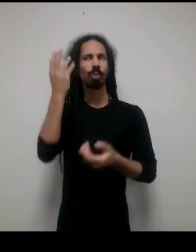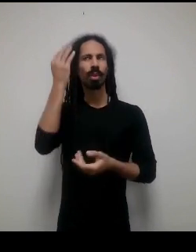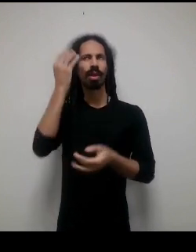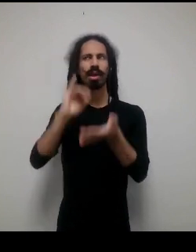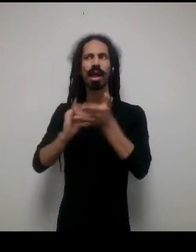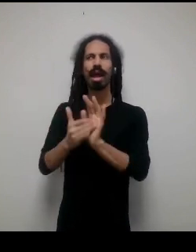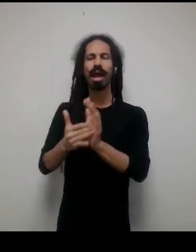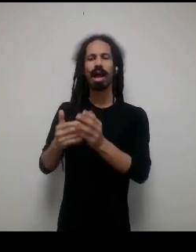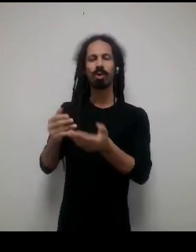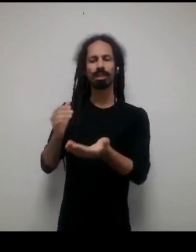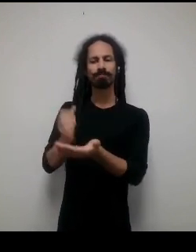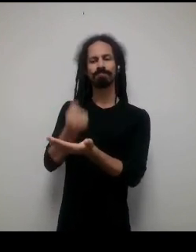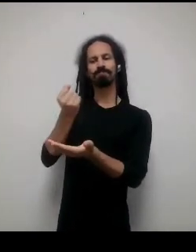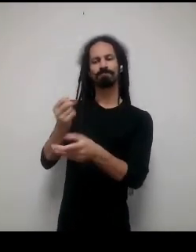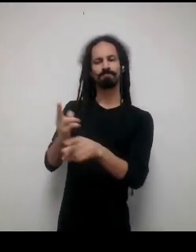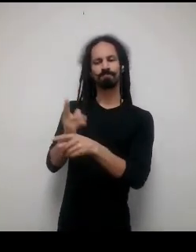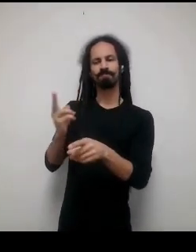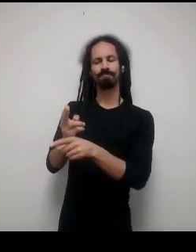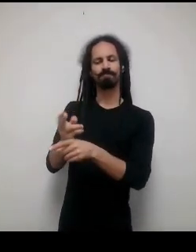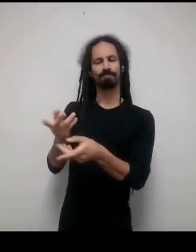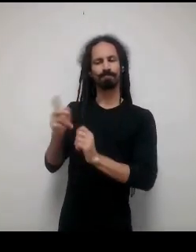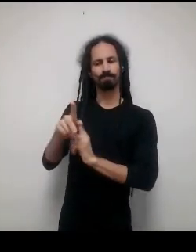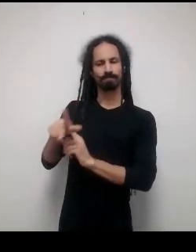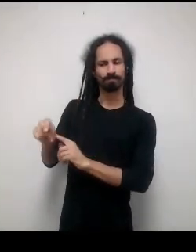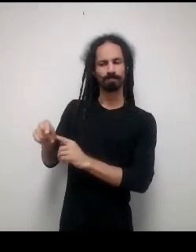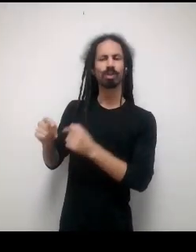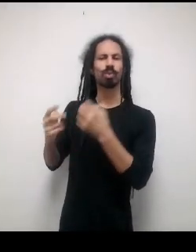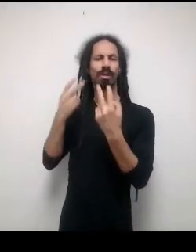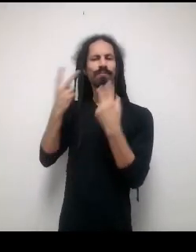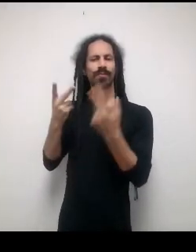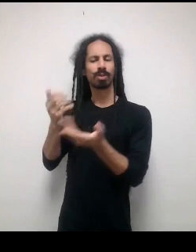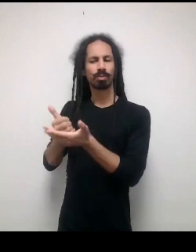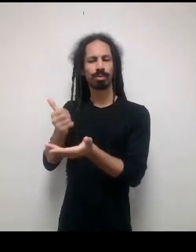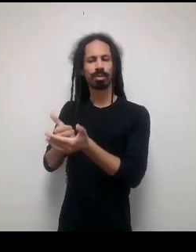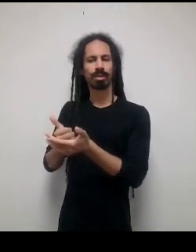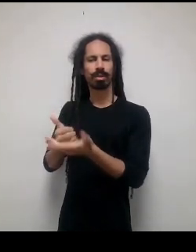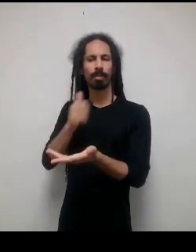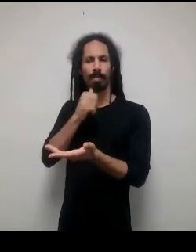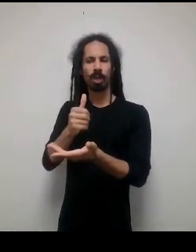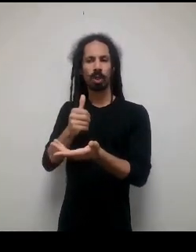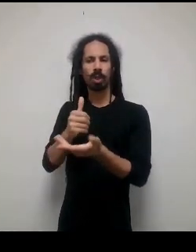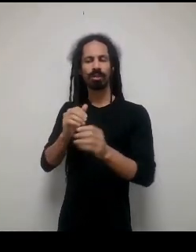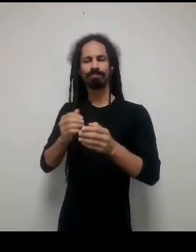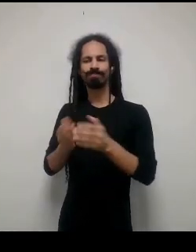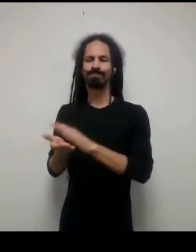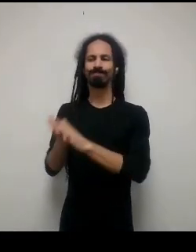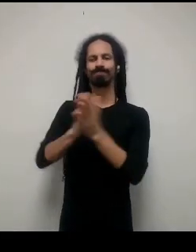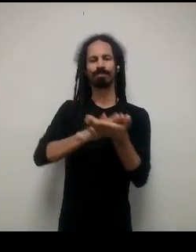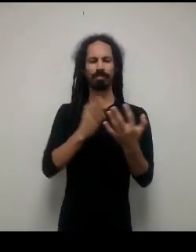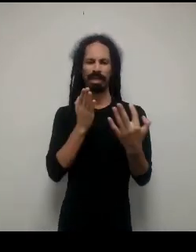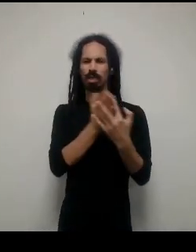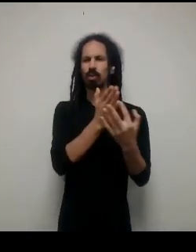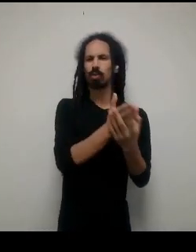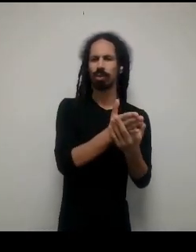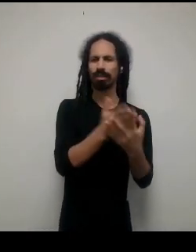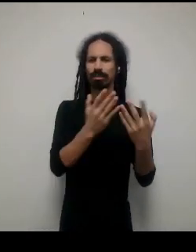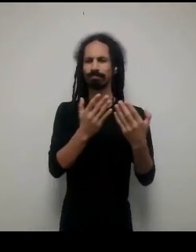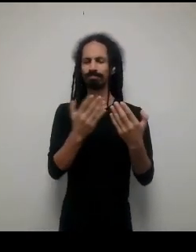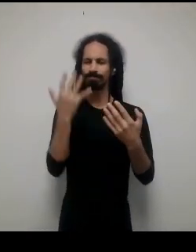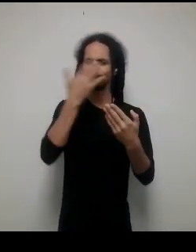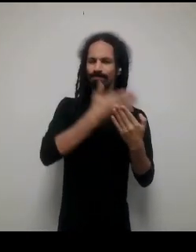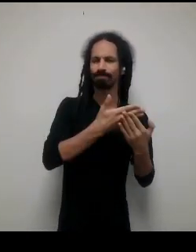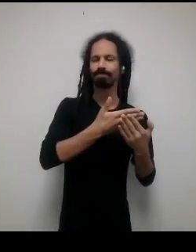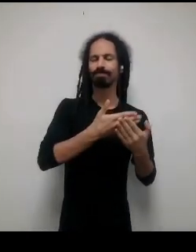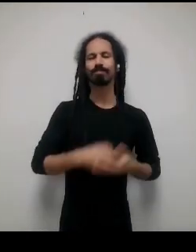me effectively communicate my message without getting in the way or being distracted to my message? Visual aids are